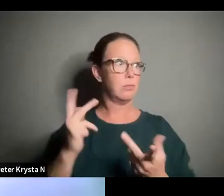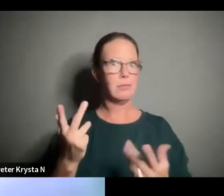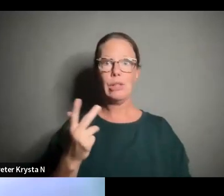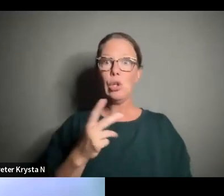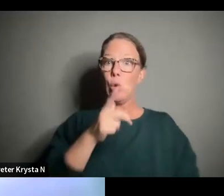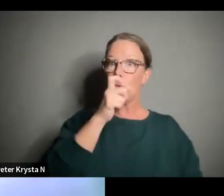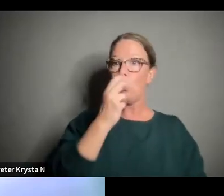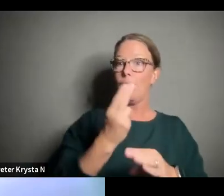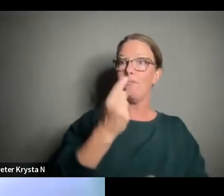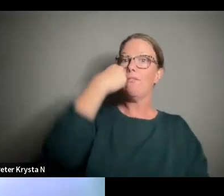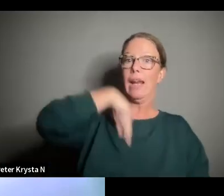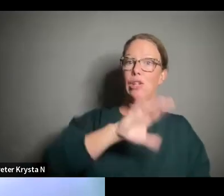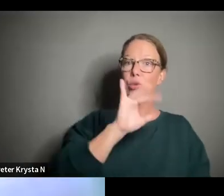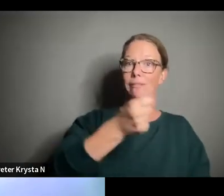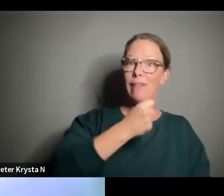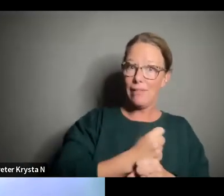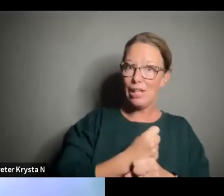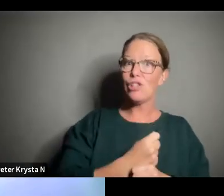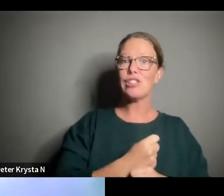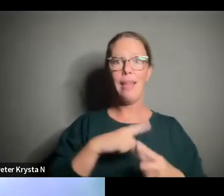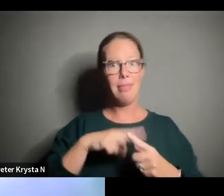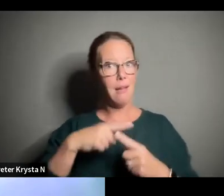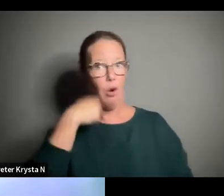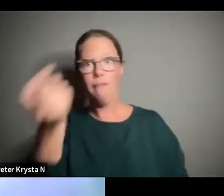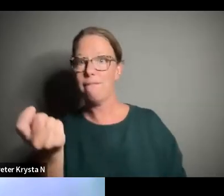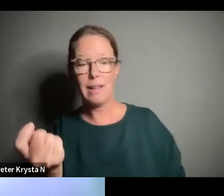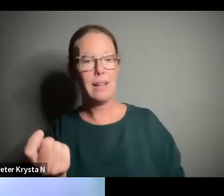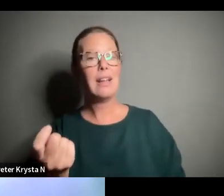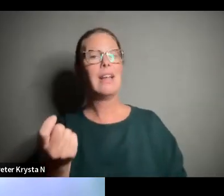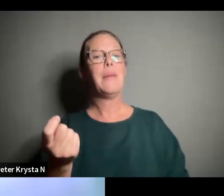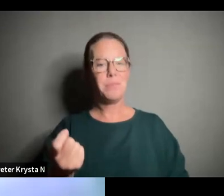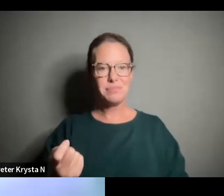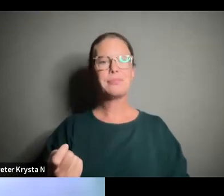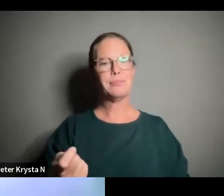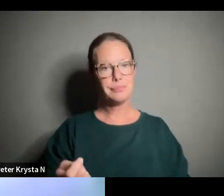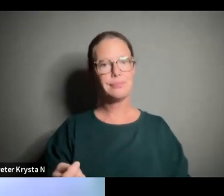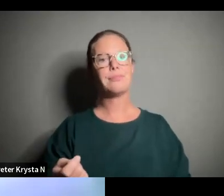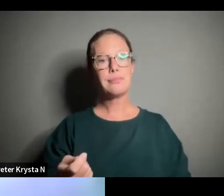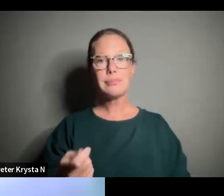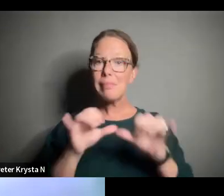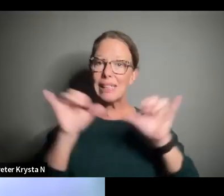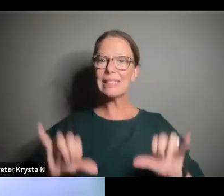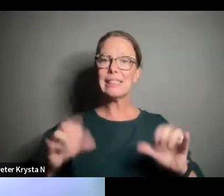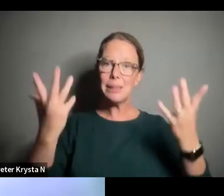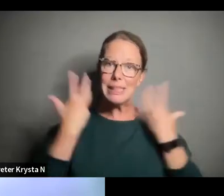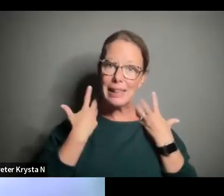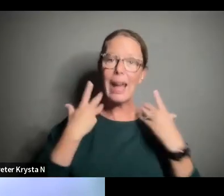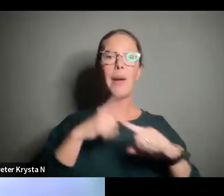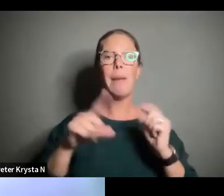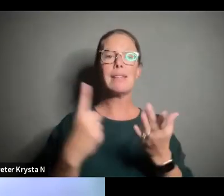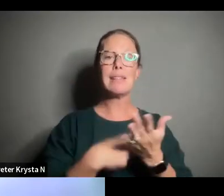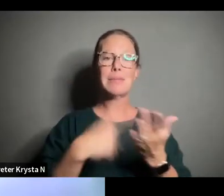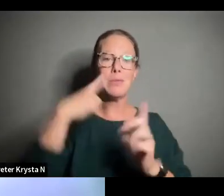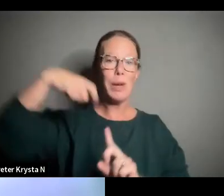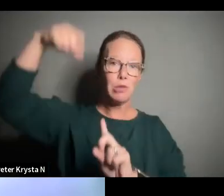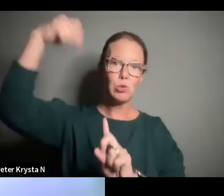got them off the ventilator. The system's intact, and we sometimes just need to kind of jumpstart that. That's a good thing, jumpstart